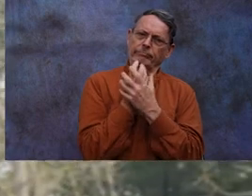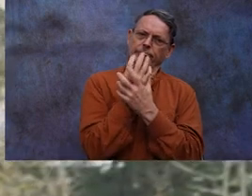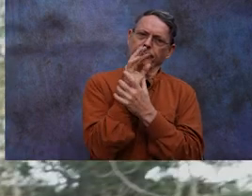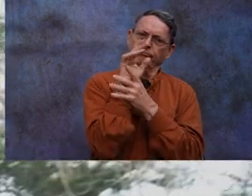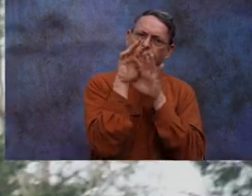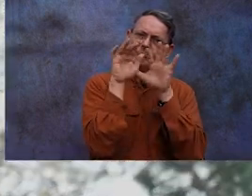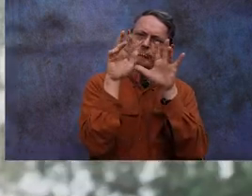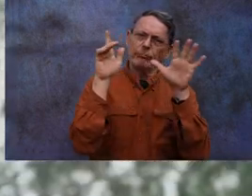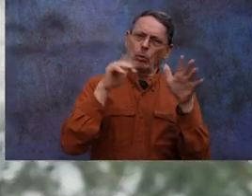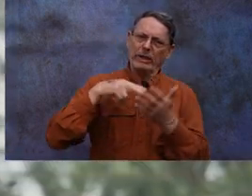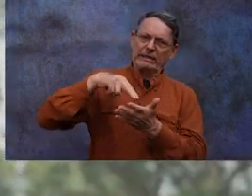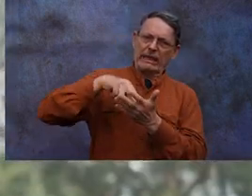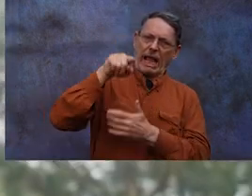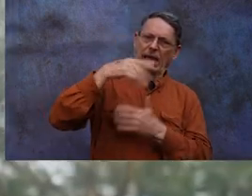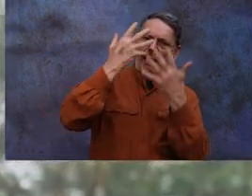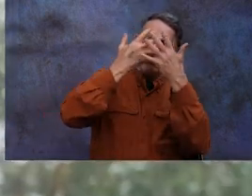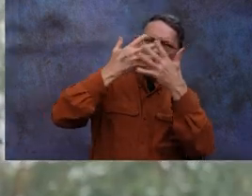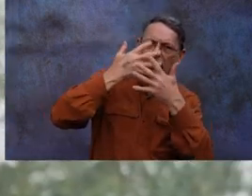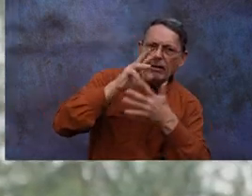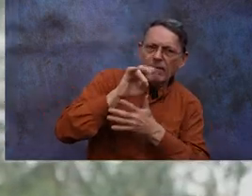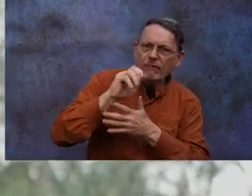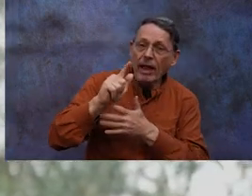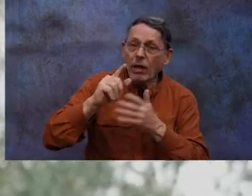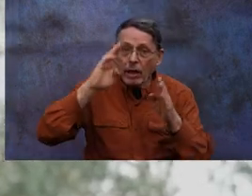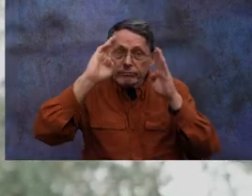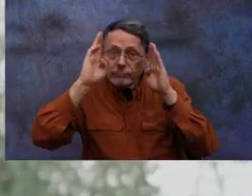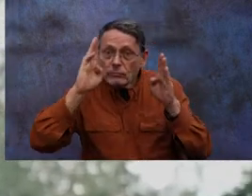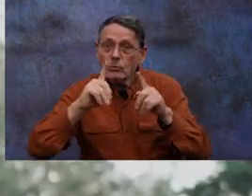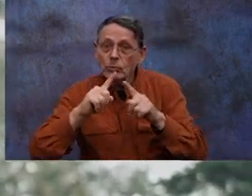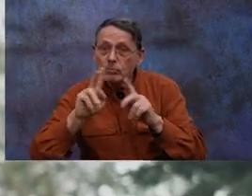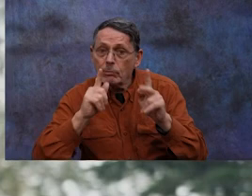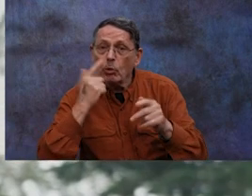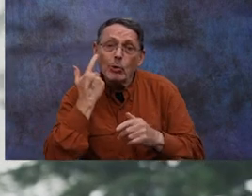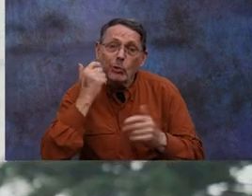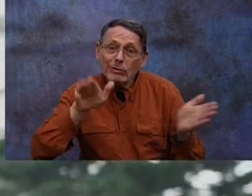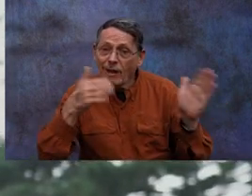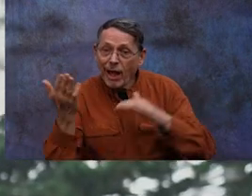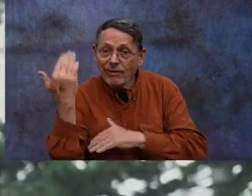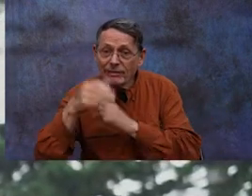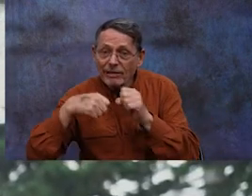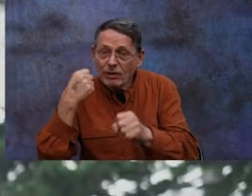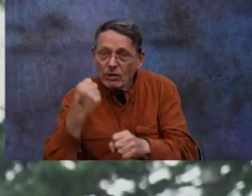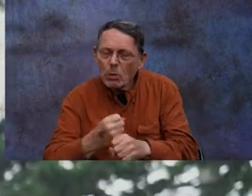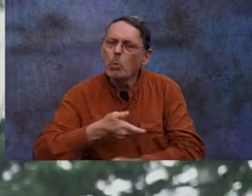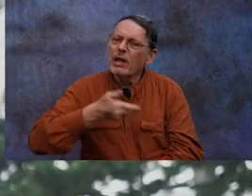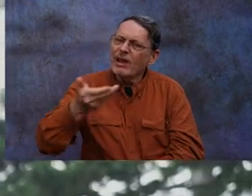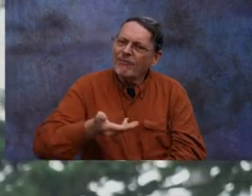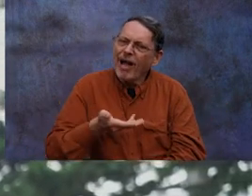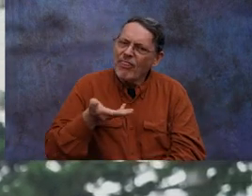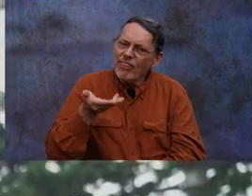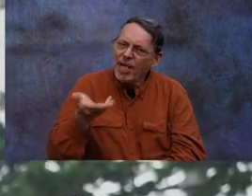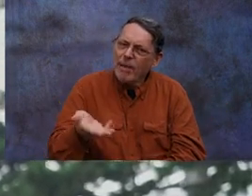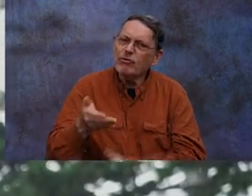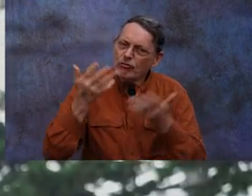We stand at the veil and greet those who have passed in the past year. We invite them